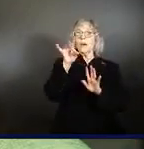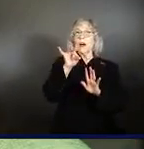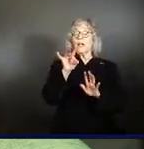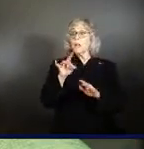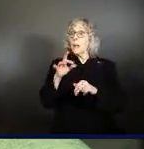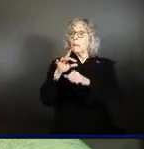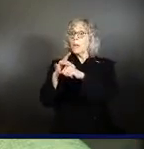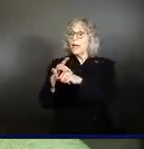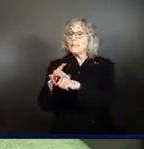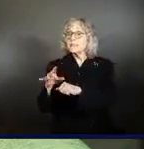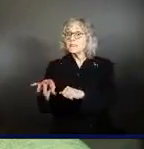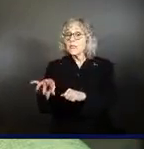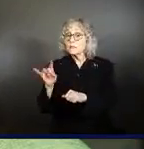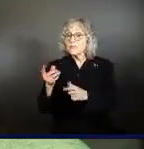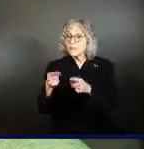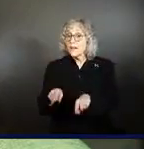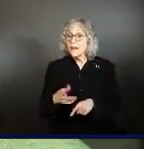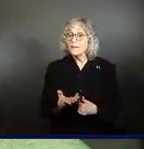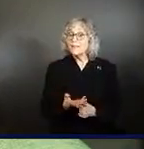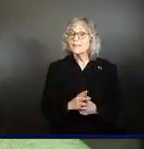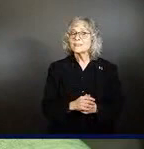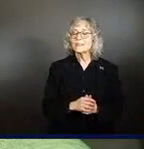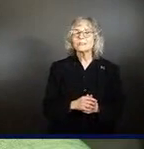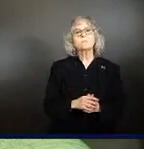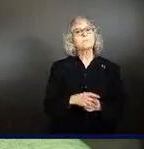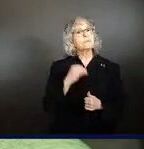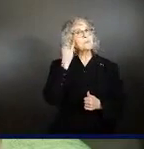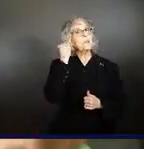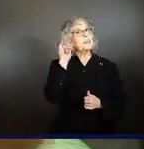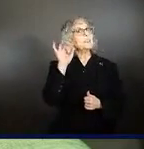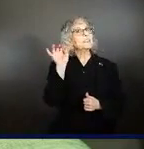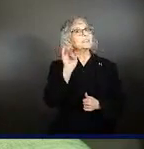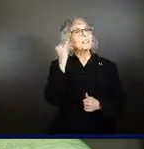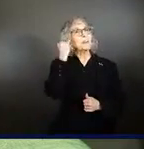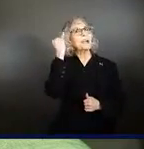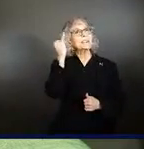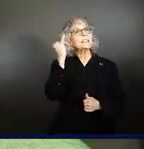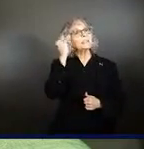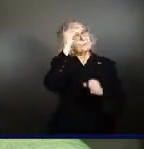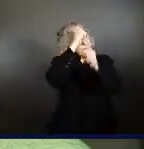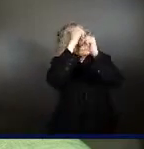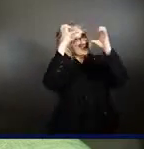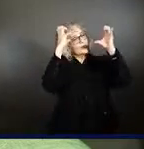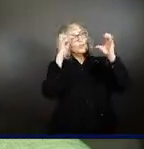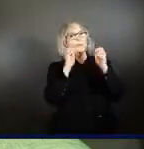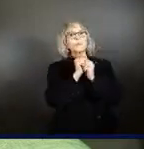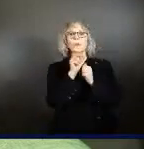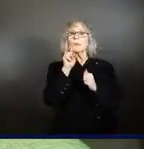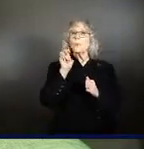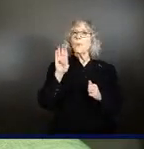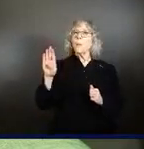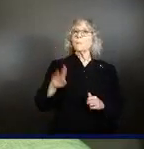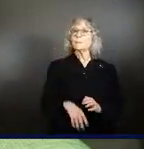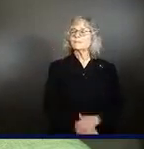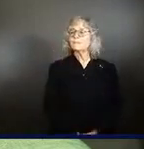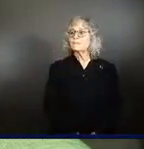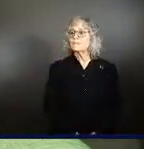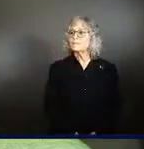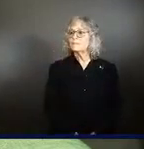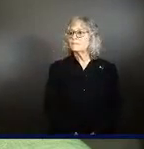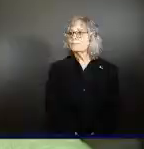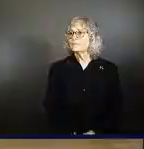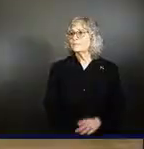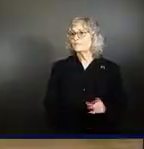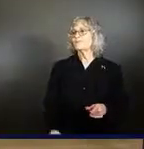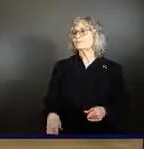have been discovered. So I could imagine that this same idea could be envisioned with a mission like Webb. What do you think, Alex? Yeah,